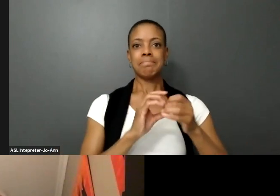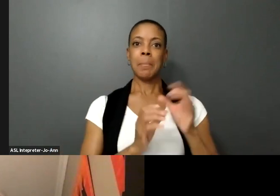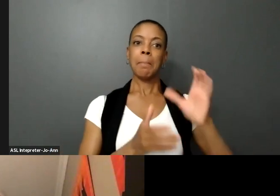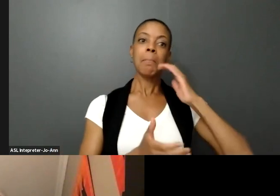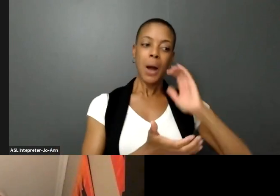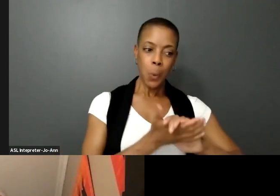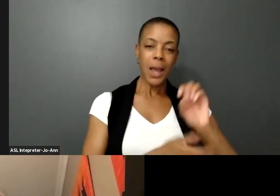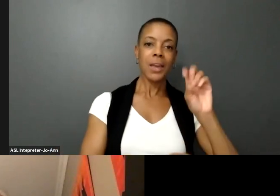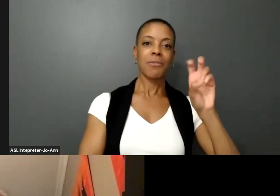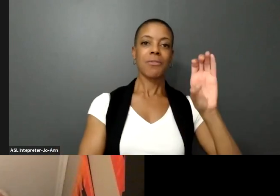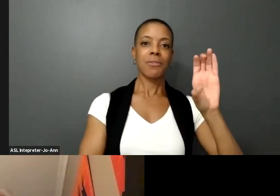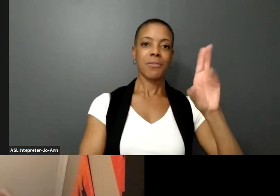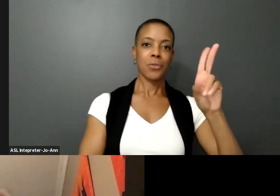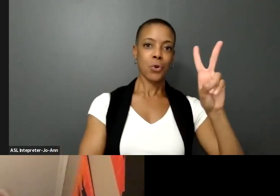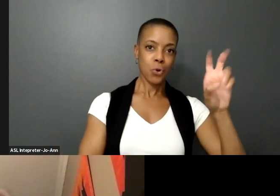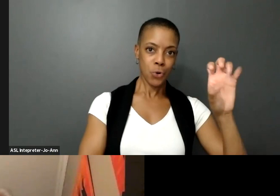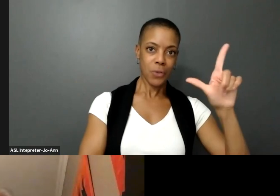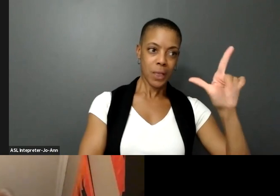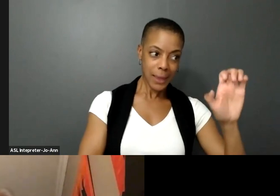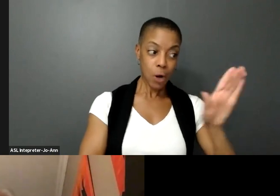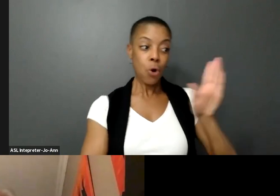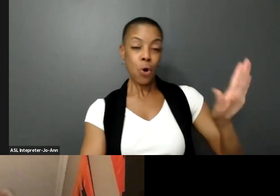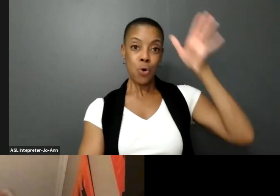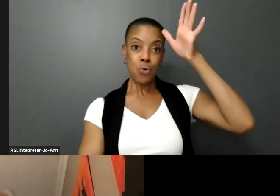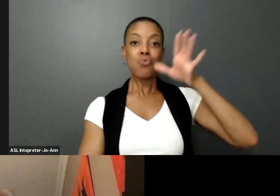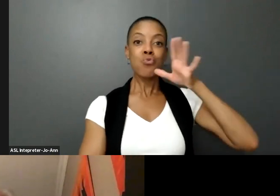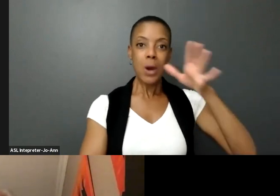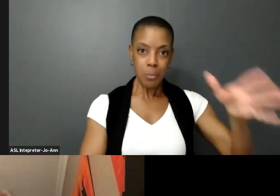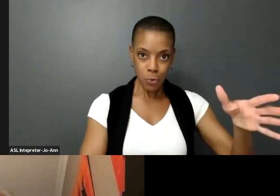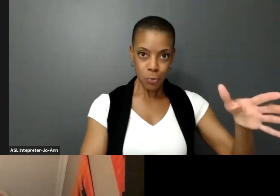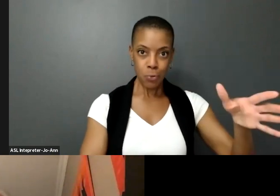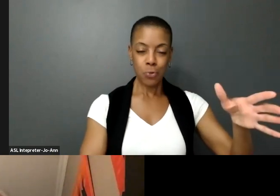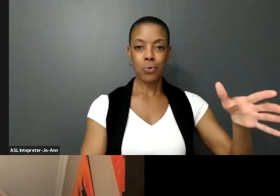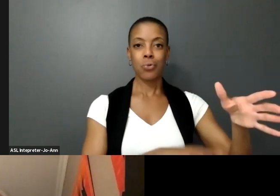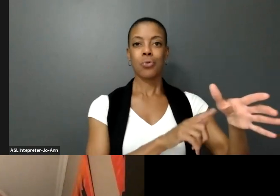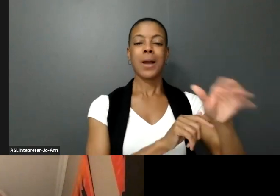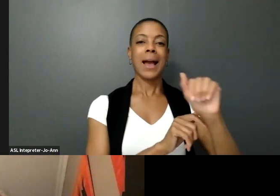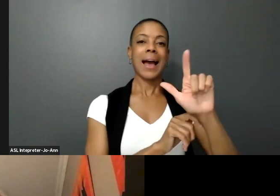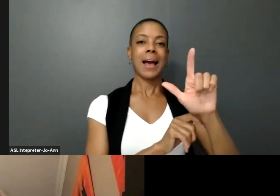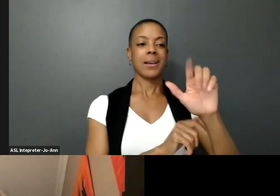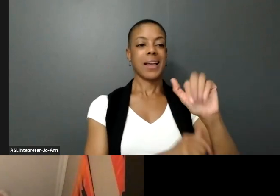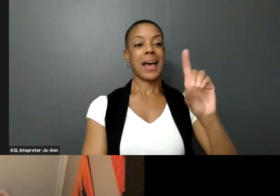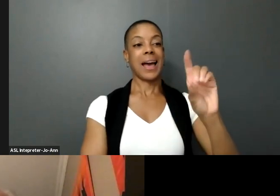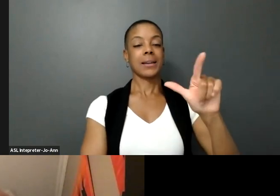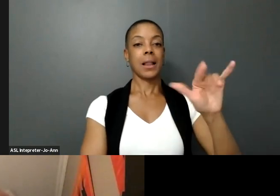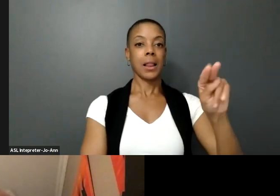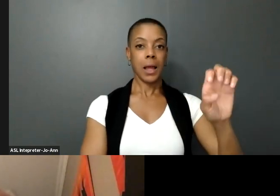Lake. Her grandmother was Adeline Copaway.